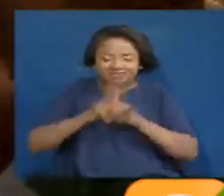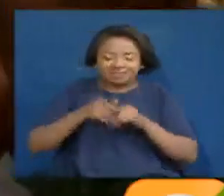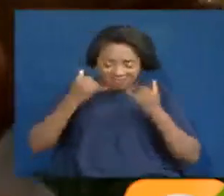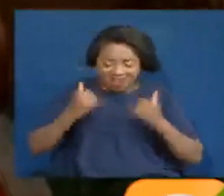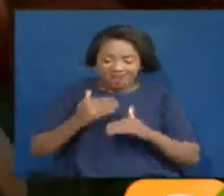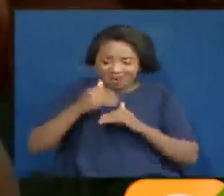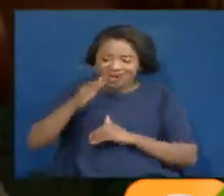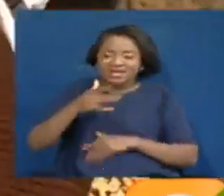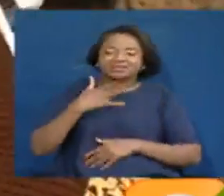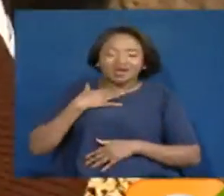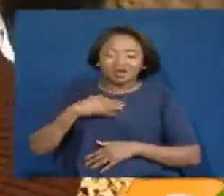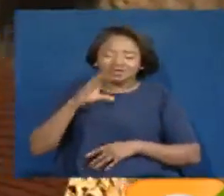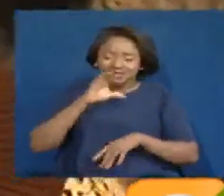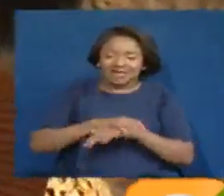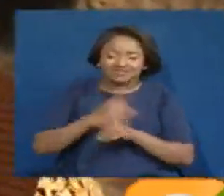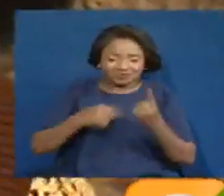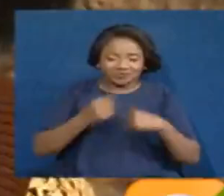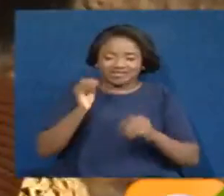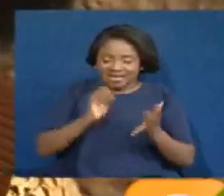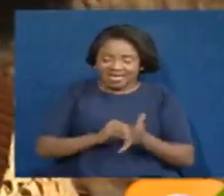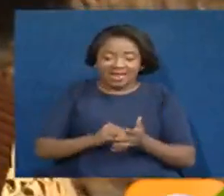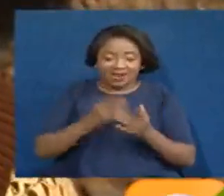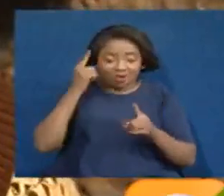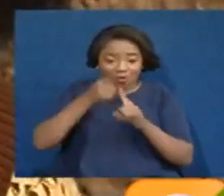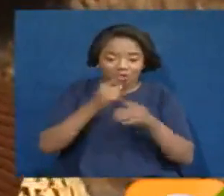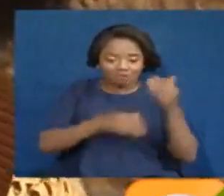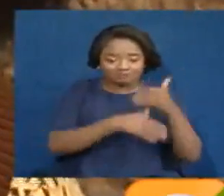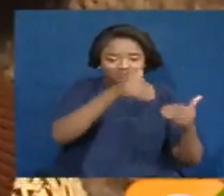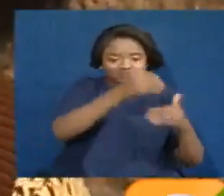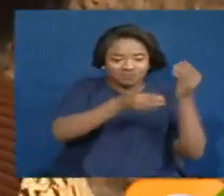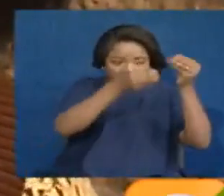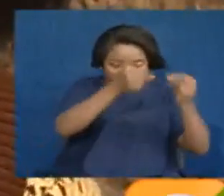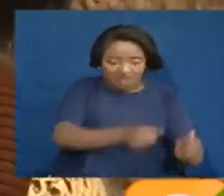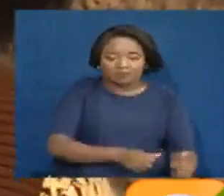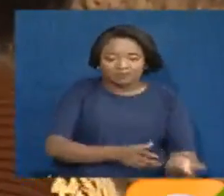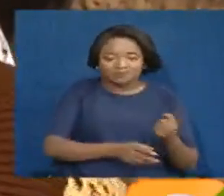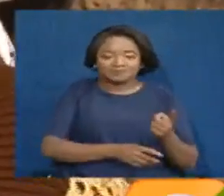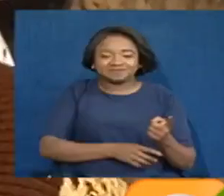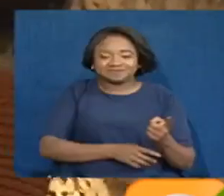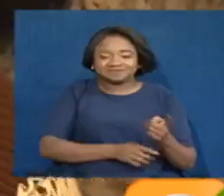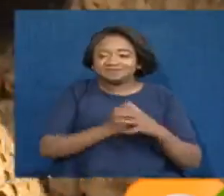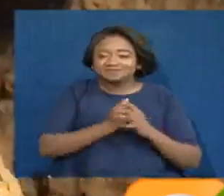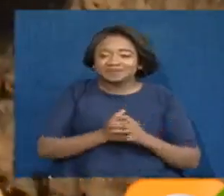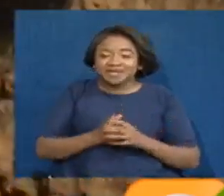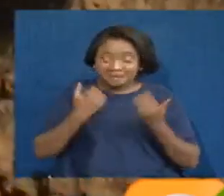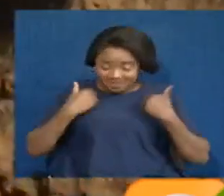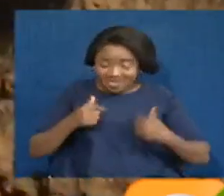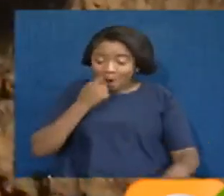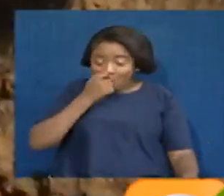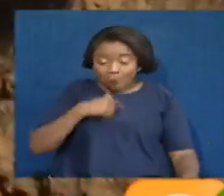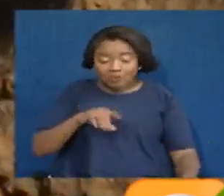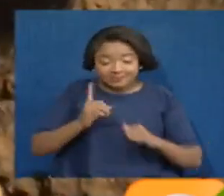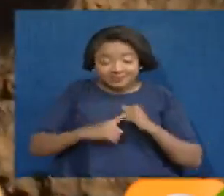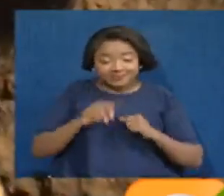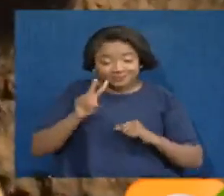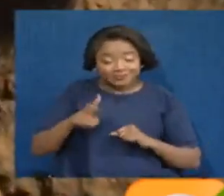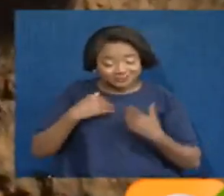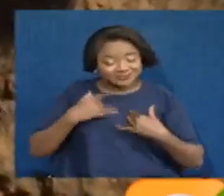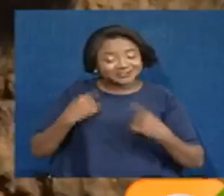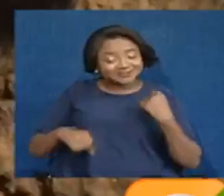Nilikimbia. Kwa hii umri wangu, umri wa 62, nilikimbia. Hey. Na